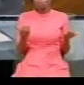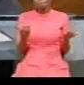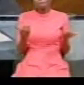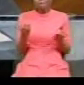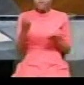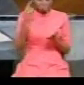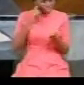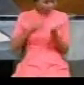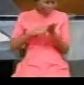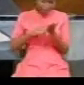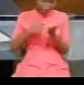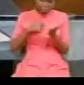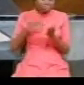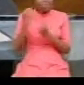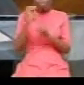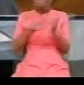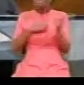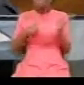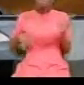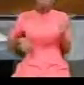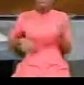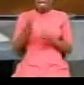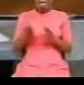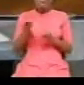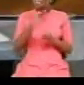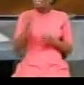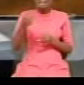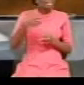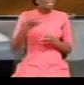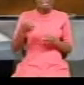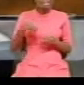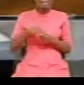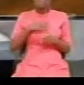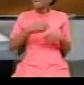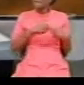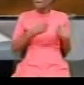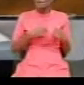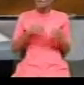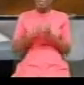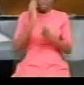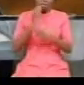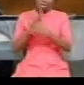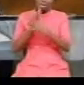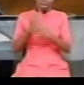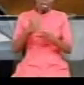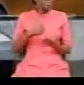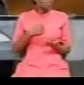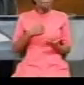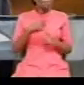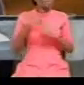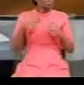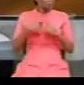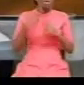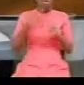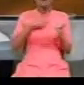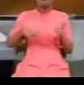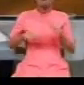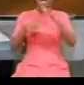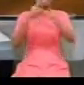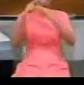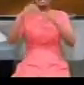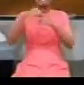Search me, O God, that anything in my heart that will hinder me when the Lord appear